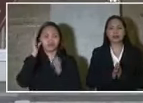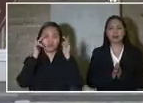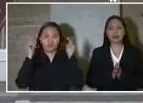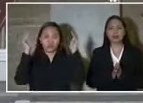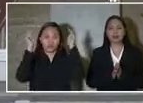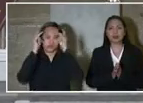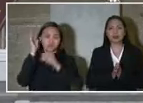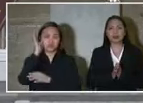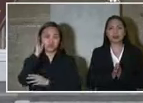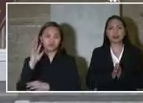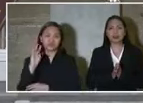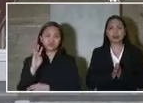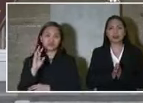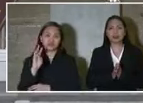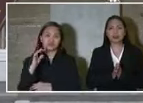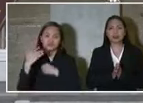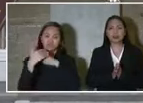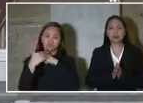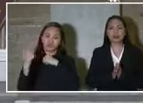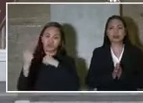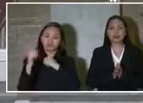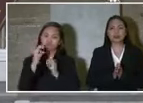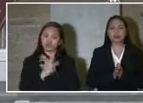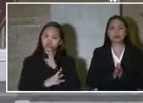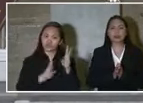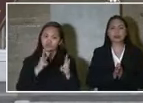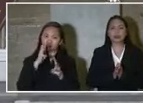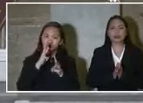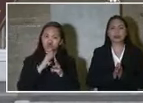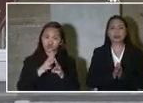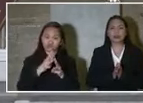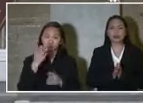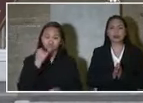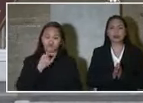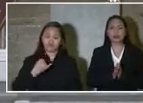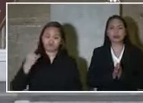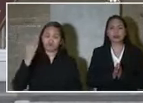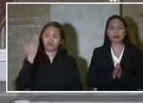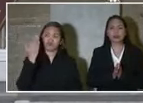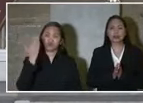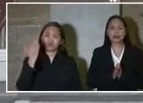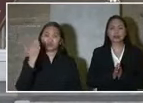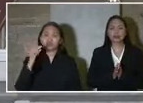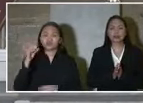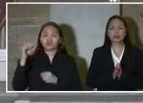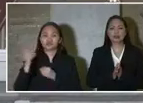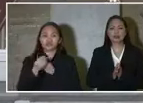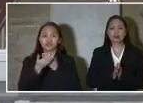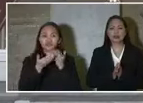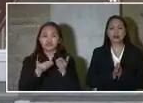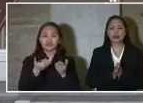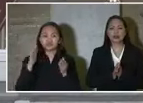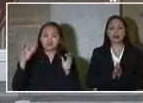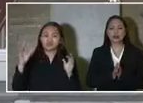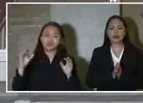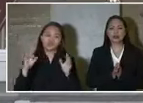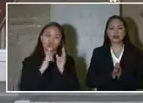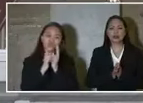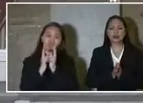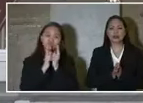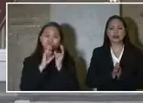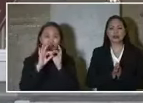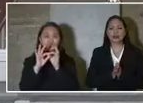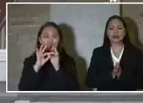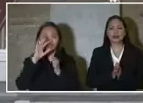whom you have called from this world to yourself. Grant that he who was united with your son in a